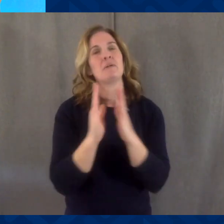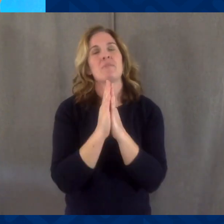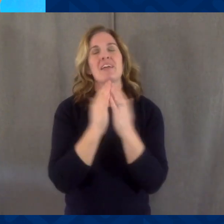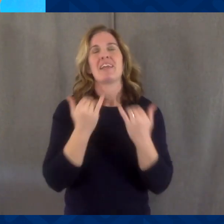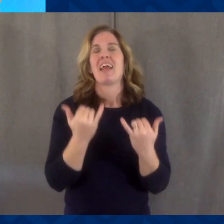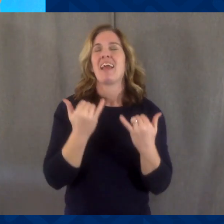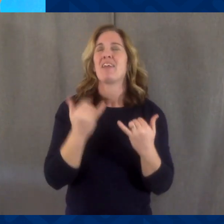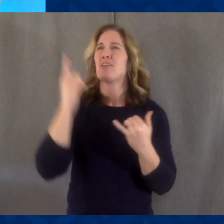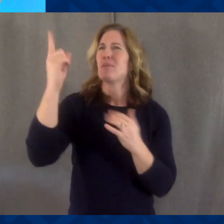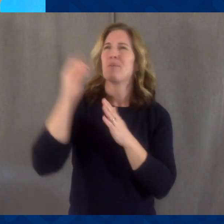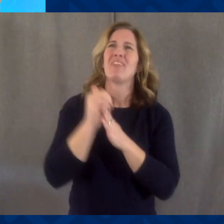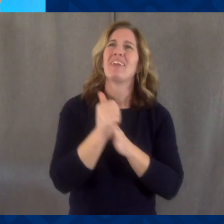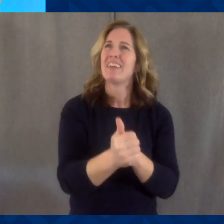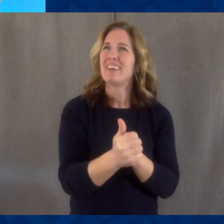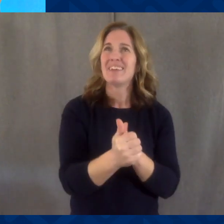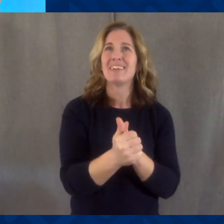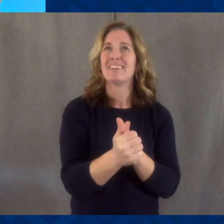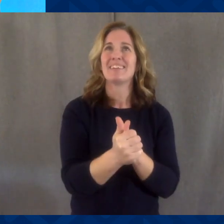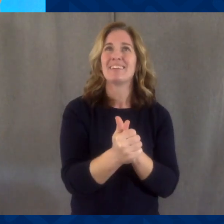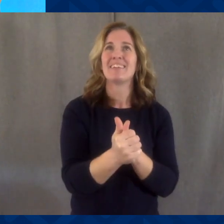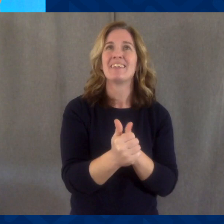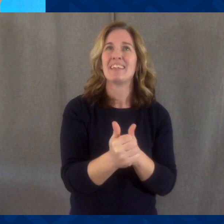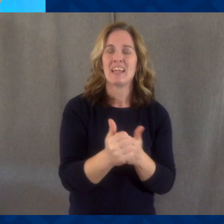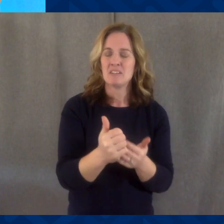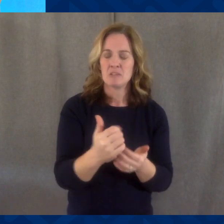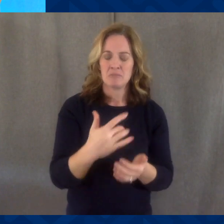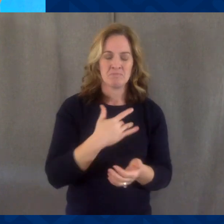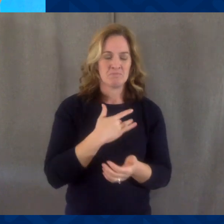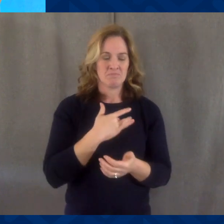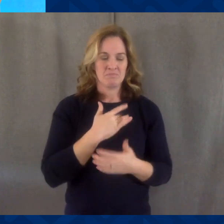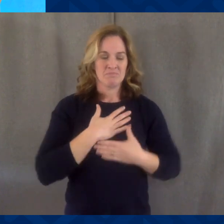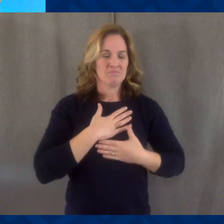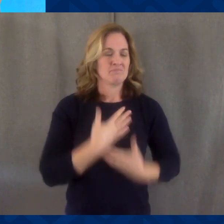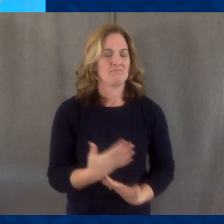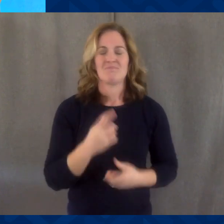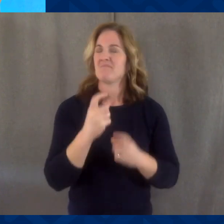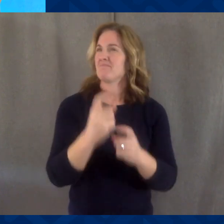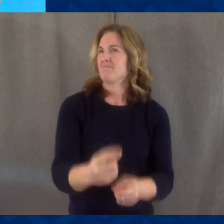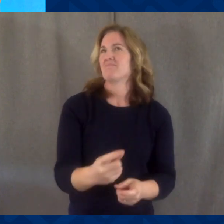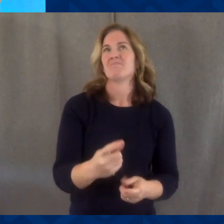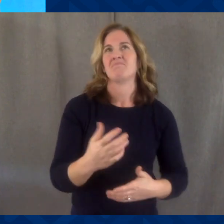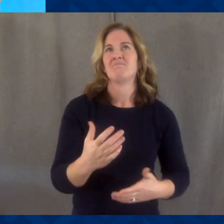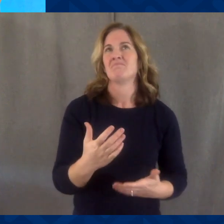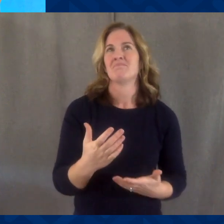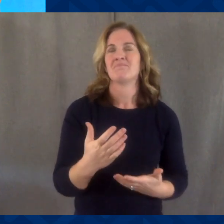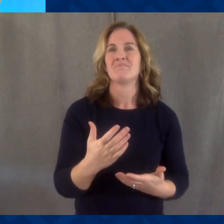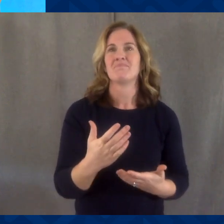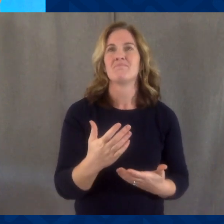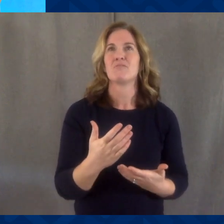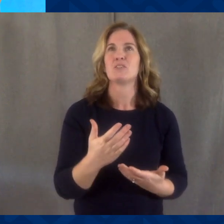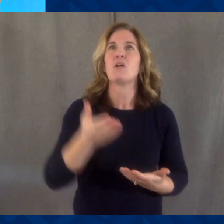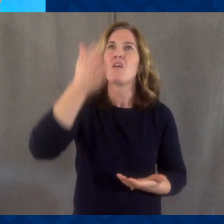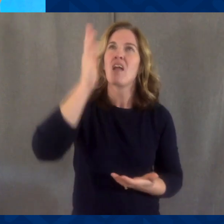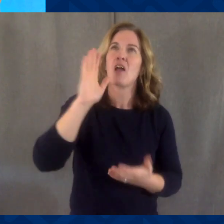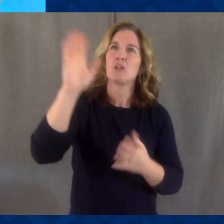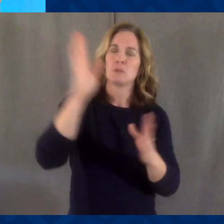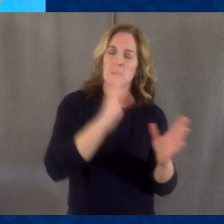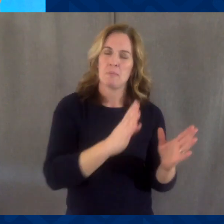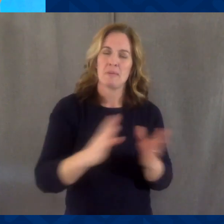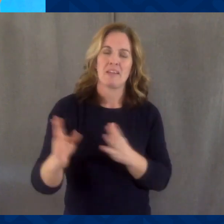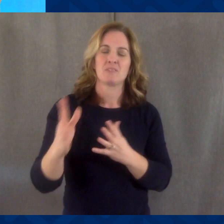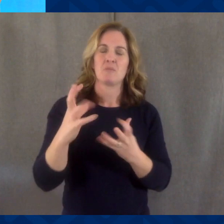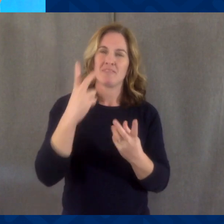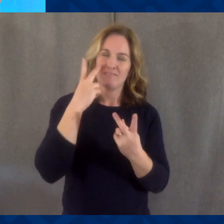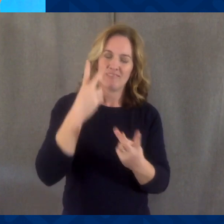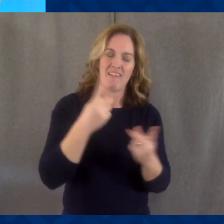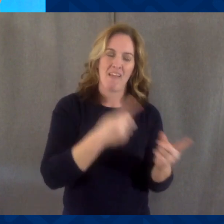you would lead us, that we would be cheerful givers today, Lord. And so, God, would you have your way with this offering? We give it to you,